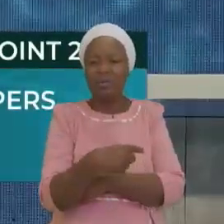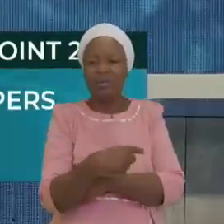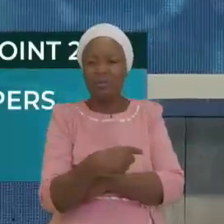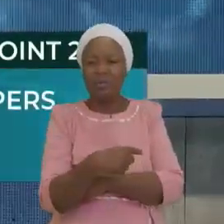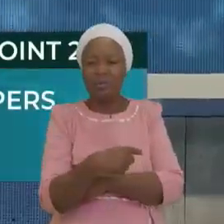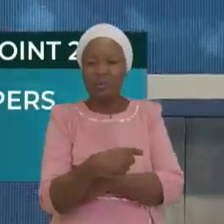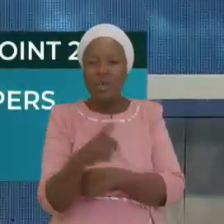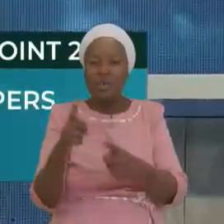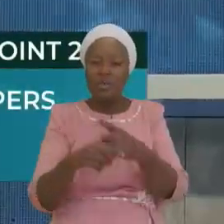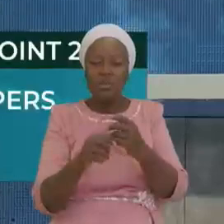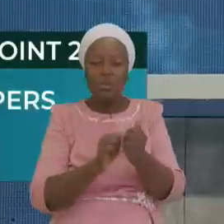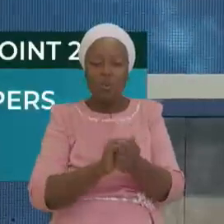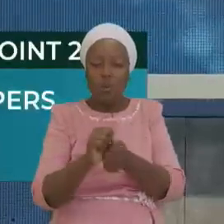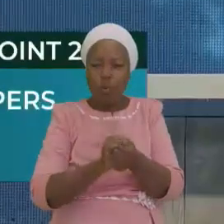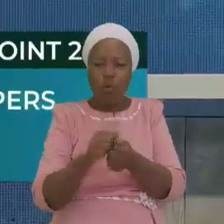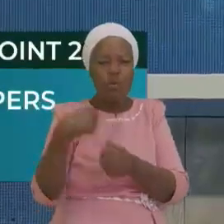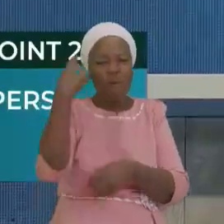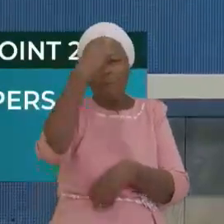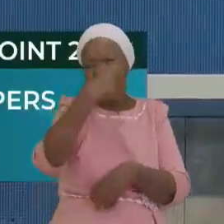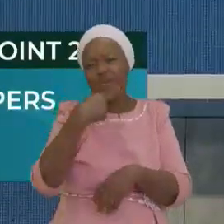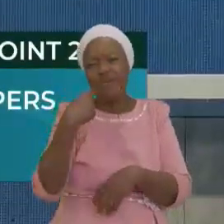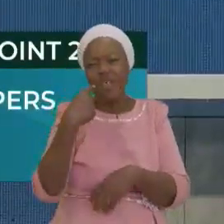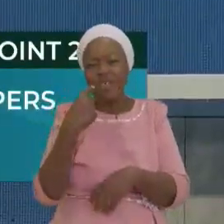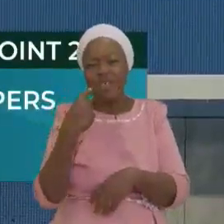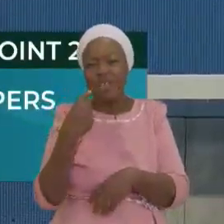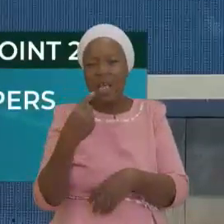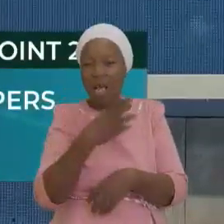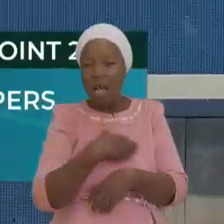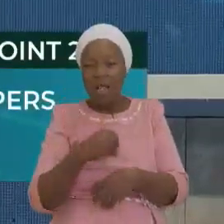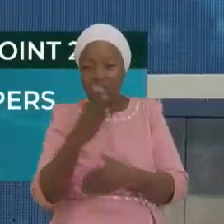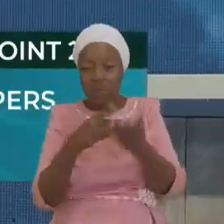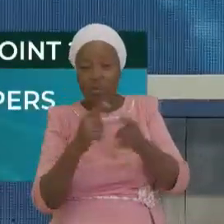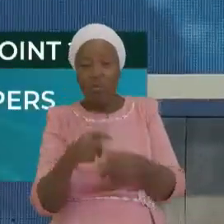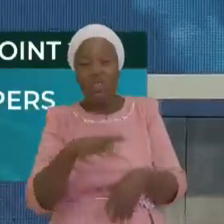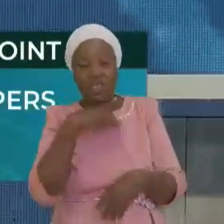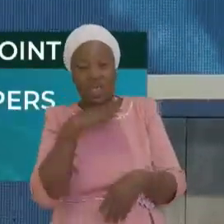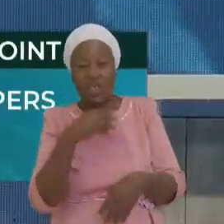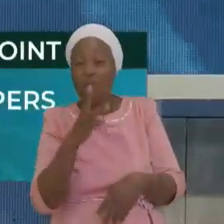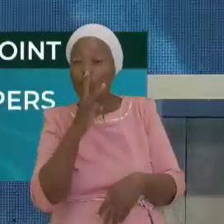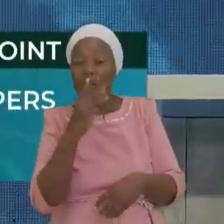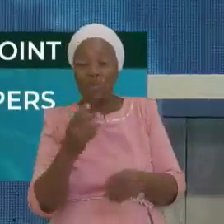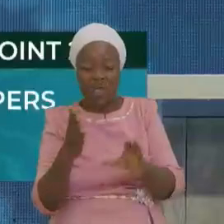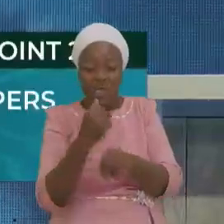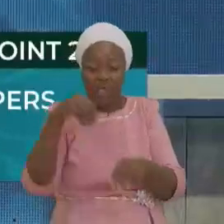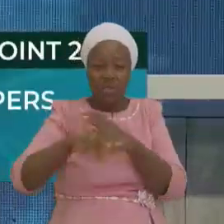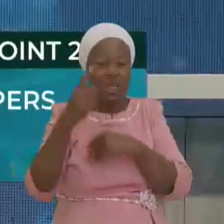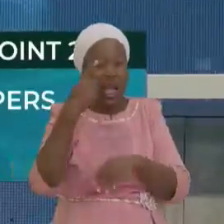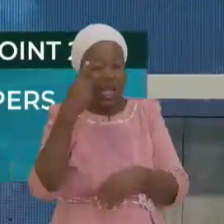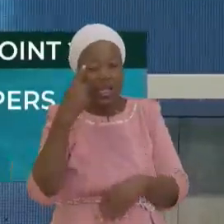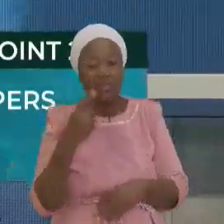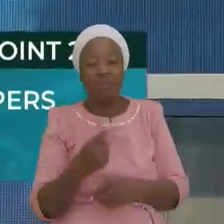to wash his face, and some of the contaminated water will get into his eyes,